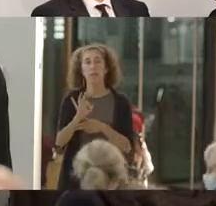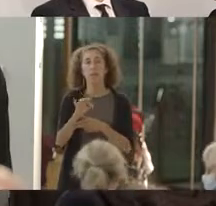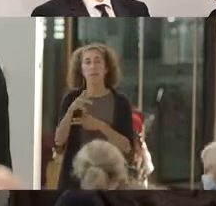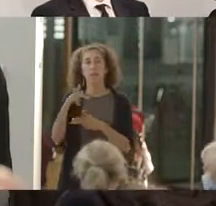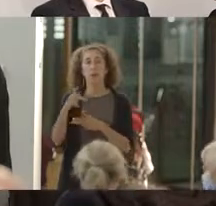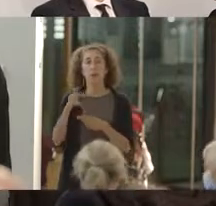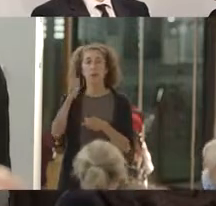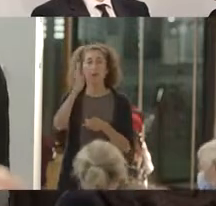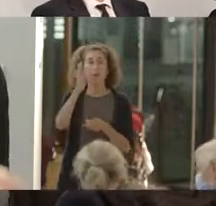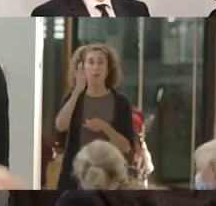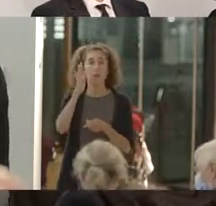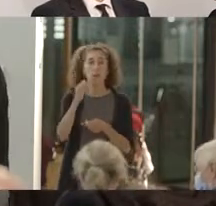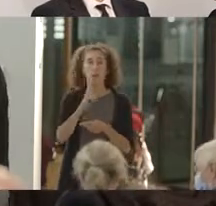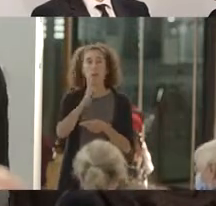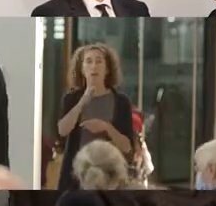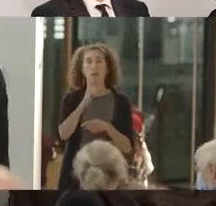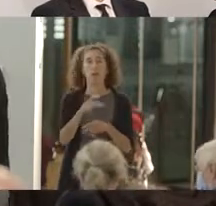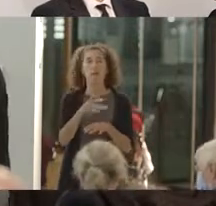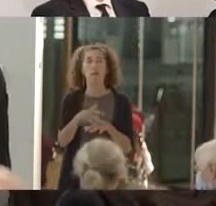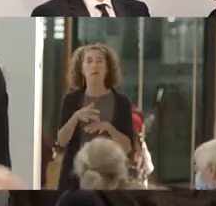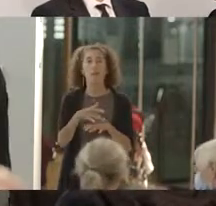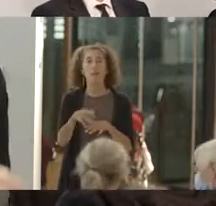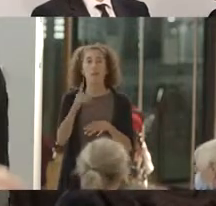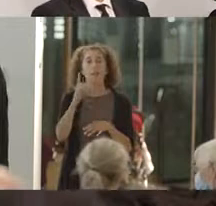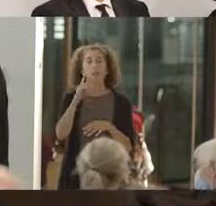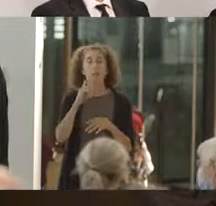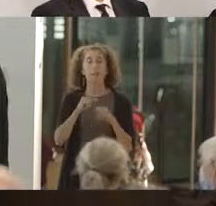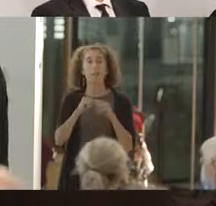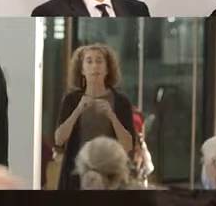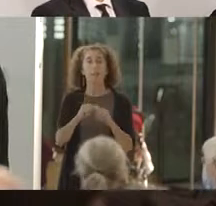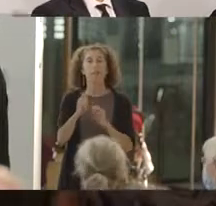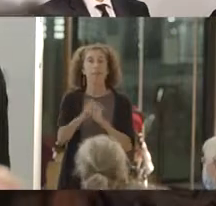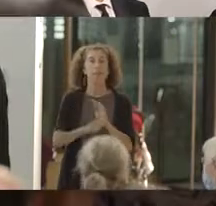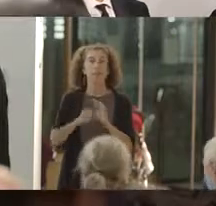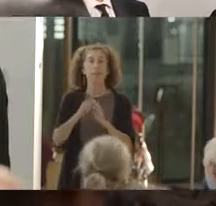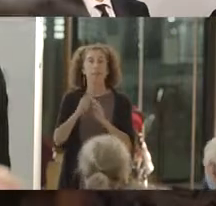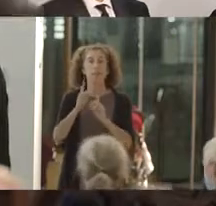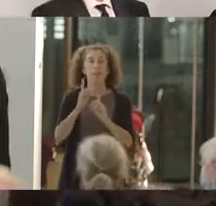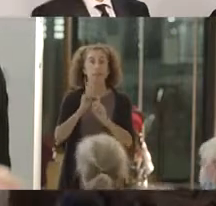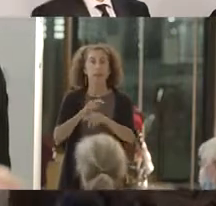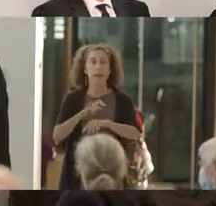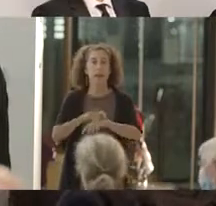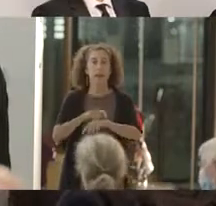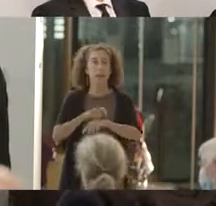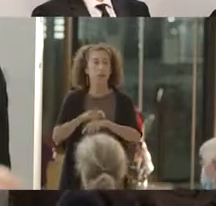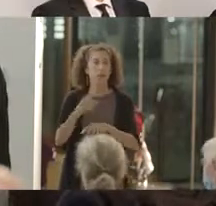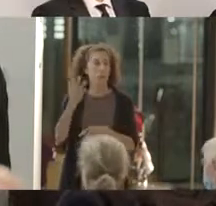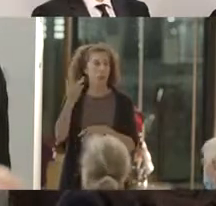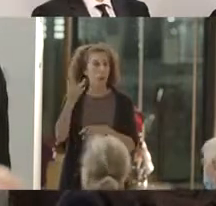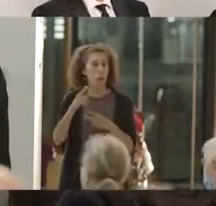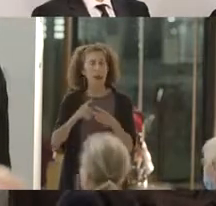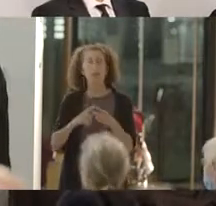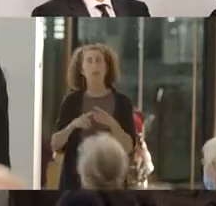be unavailable for, quote, extended periods of time. Why would that be? What does that mean? And